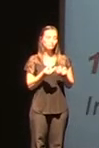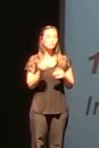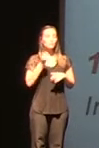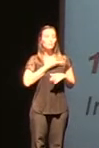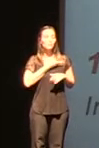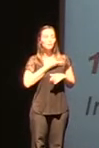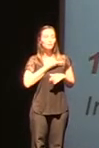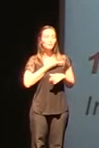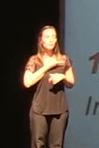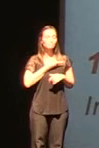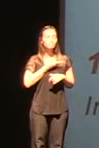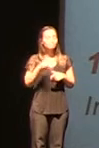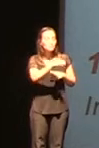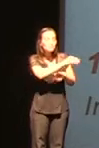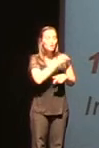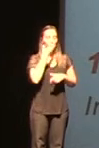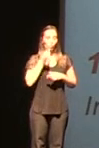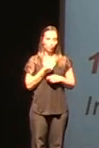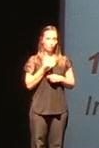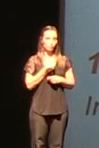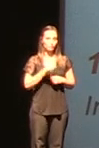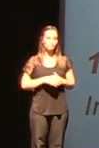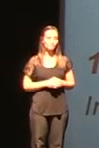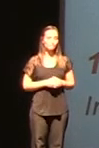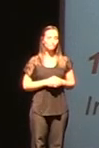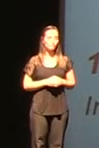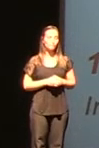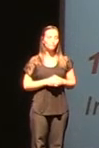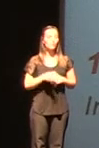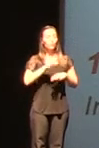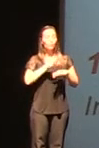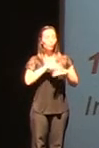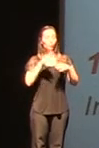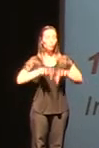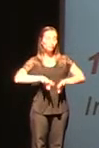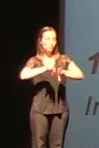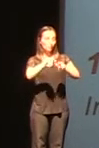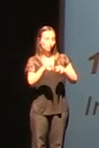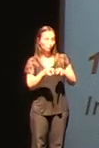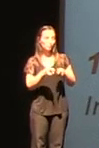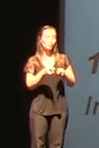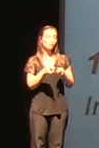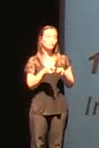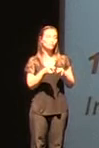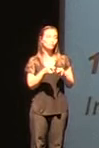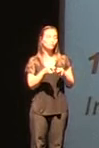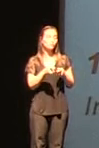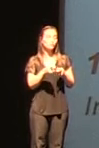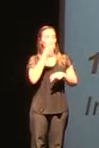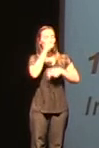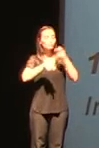to talk to more of the students. It's a result of these legal developments and the advocacy of people